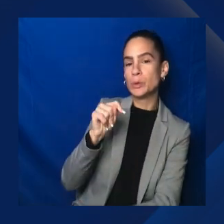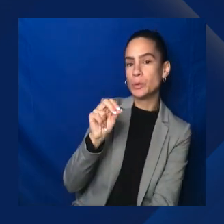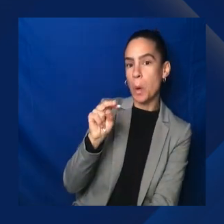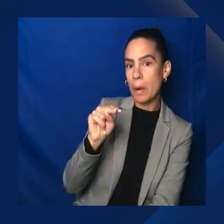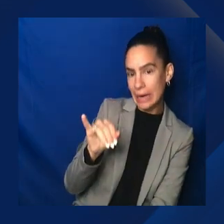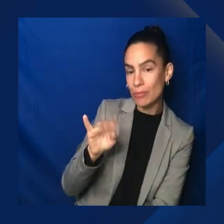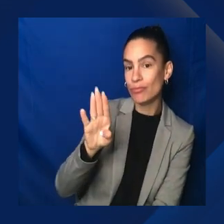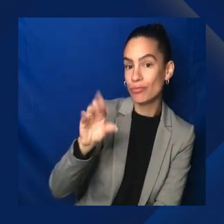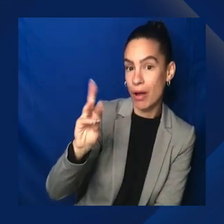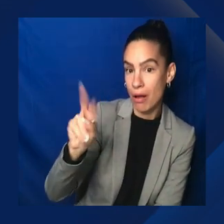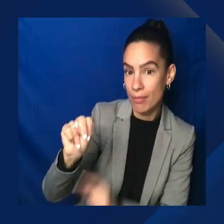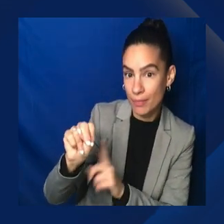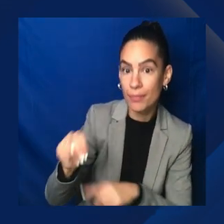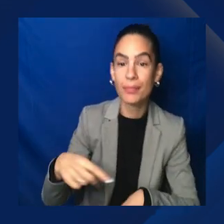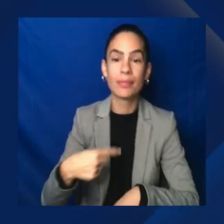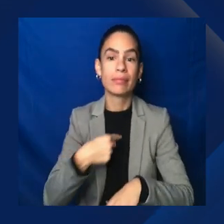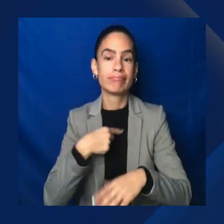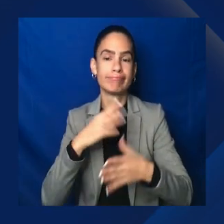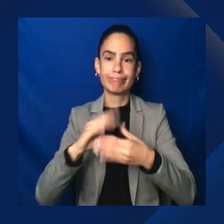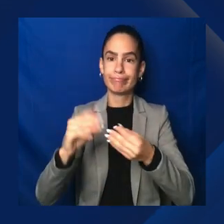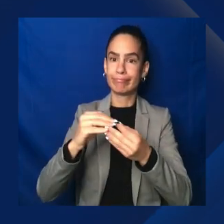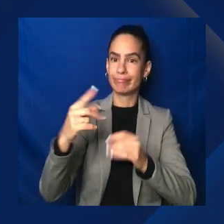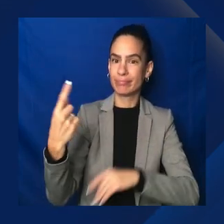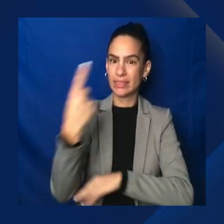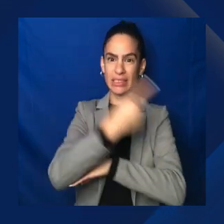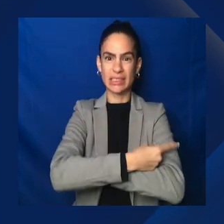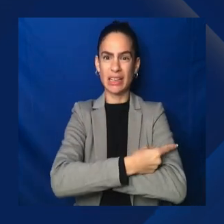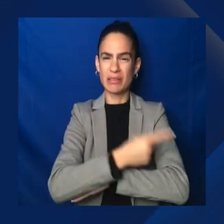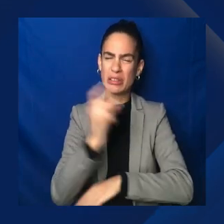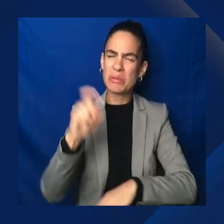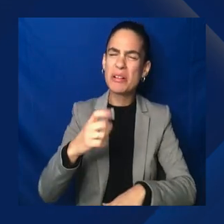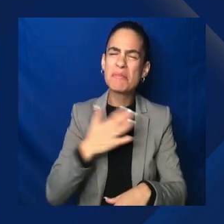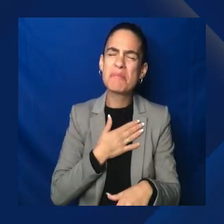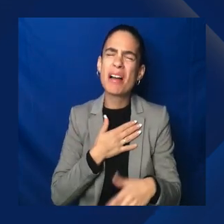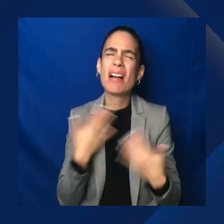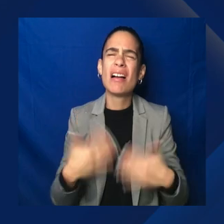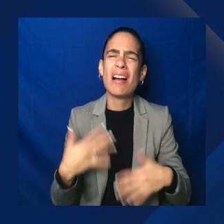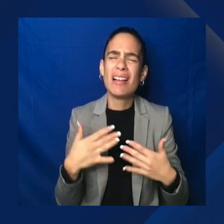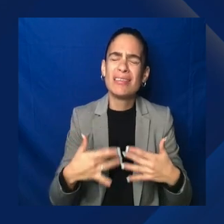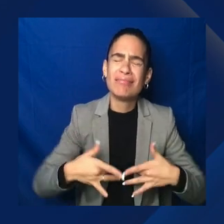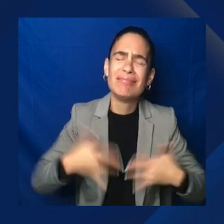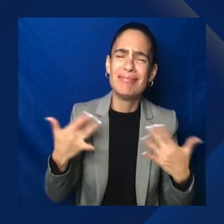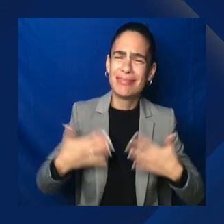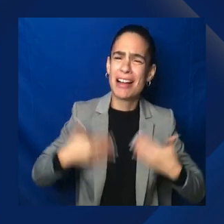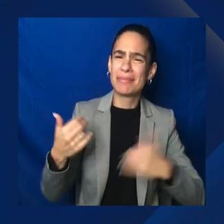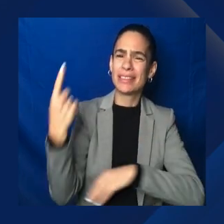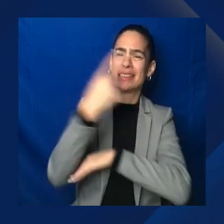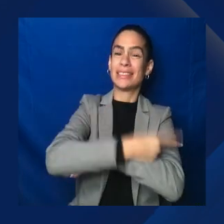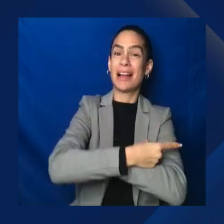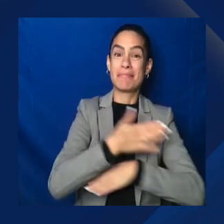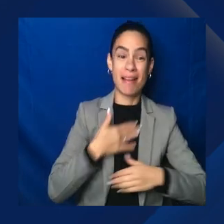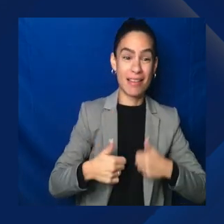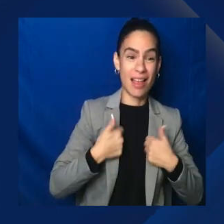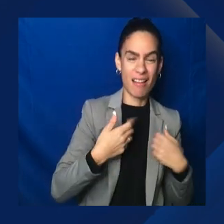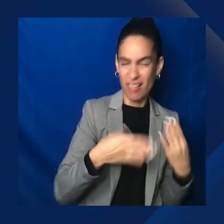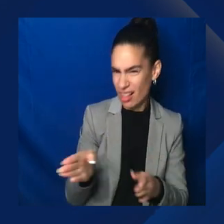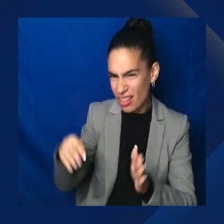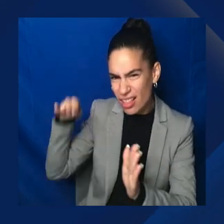supposed to be the happiest day of my life, but became one of the worst. I am the mother of one child, my daughter,